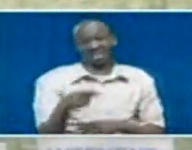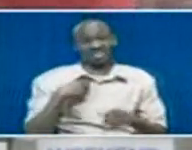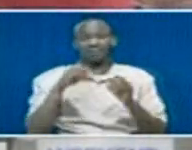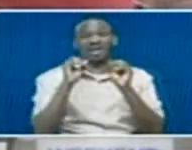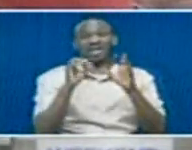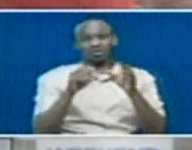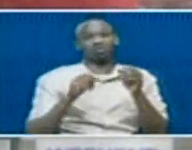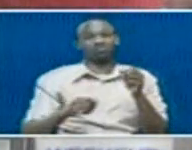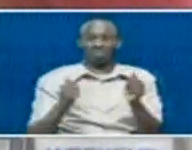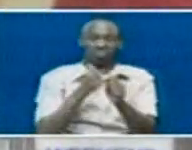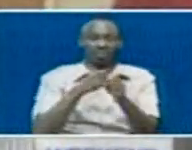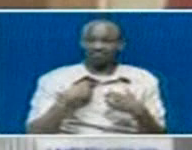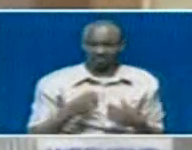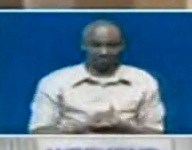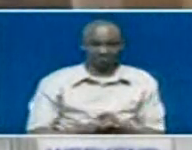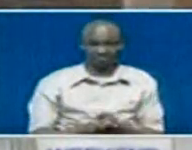huko.